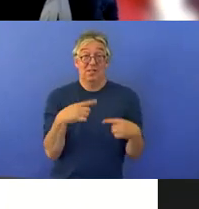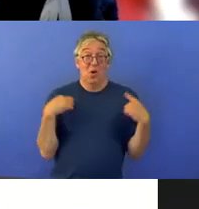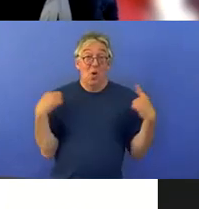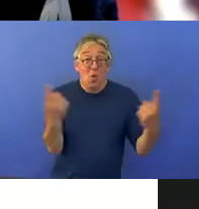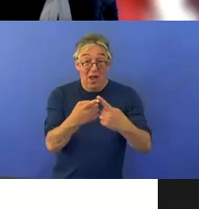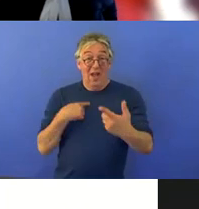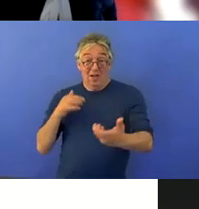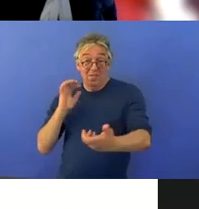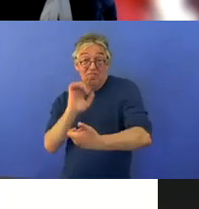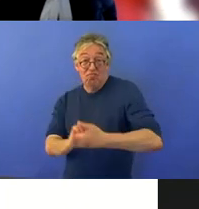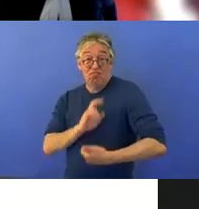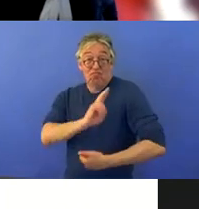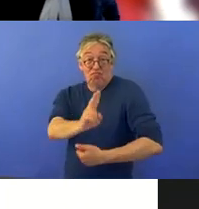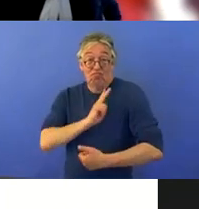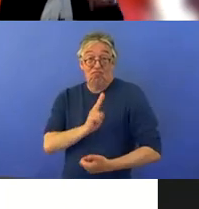this fight.